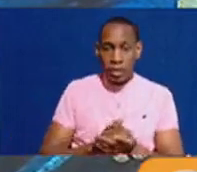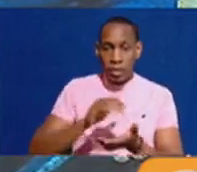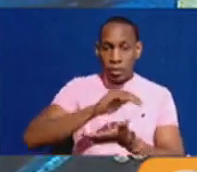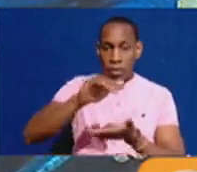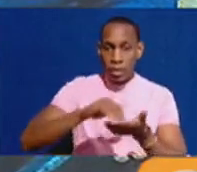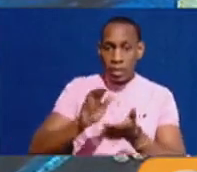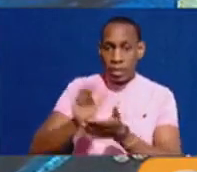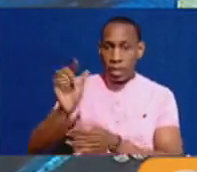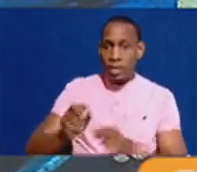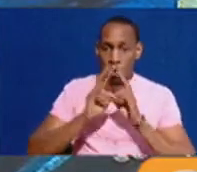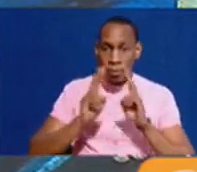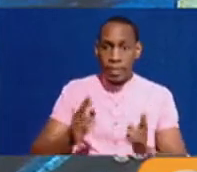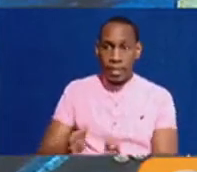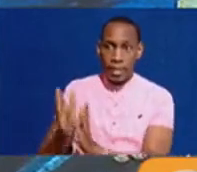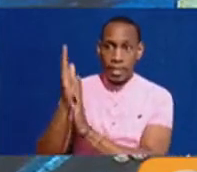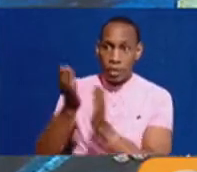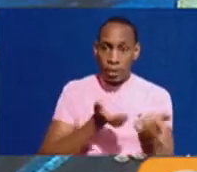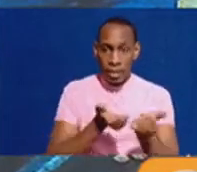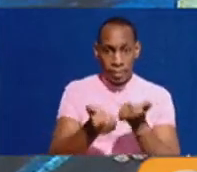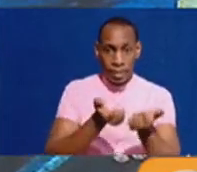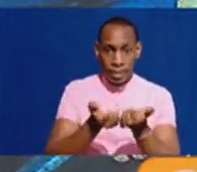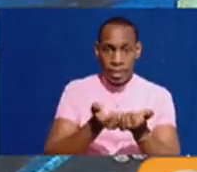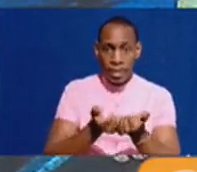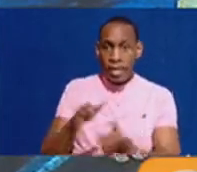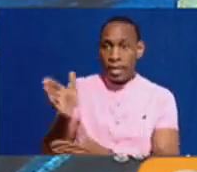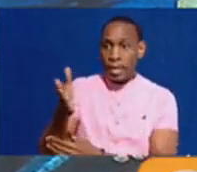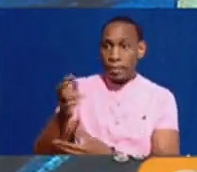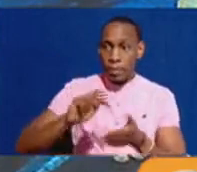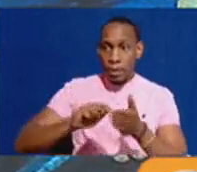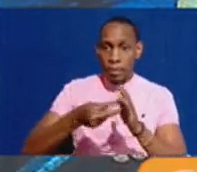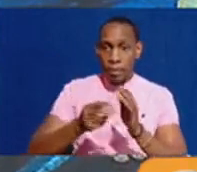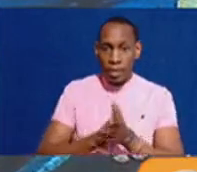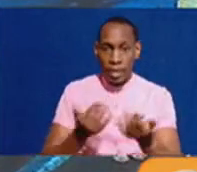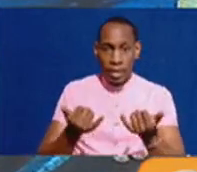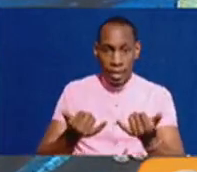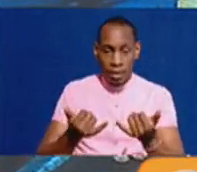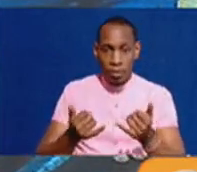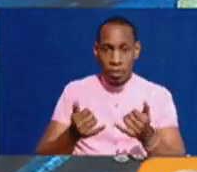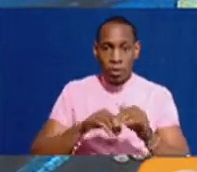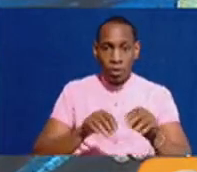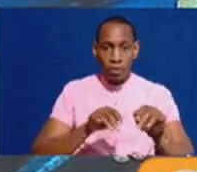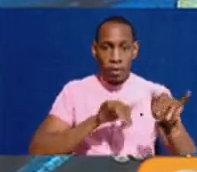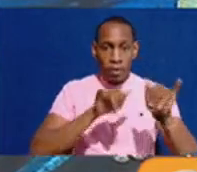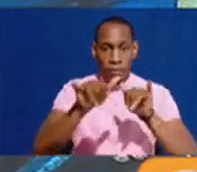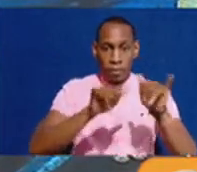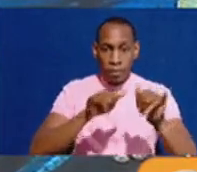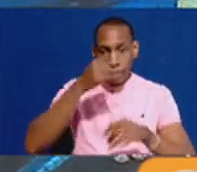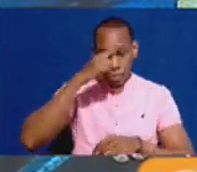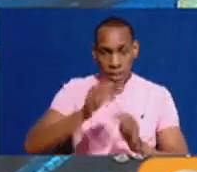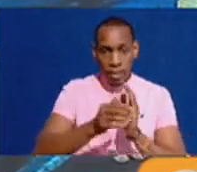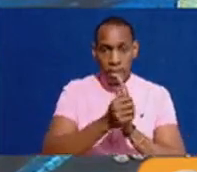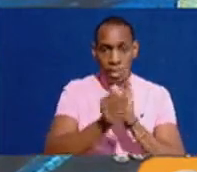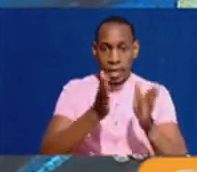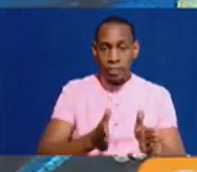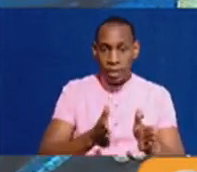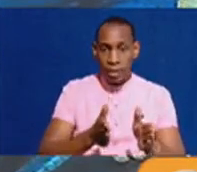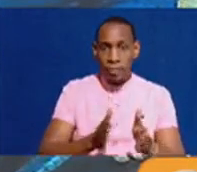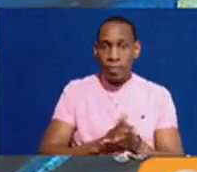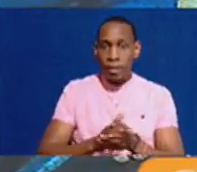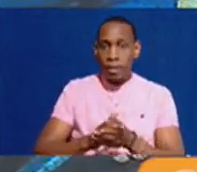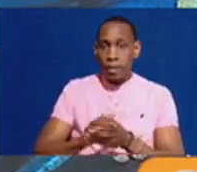of regional peace, security, trade, and diplomatic projects. According to foreign policy analyst Professor Macharia Munene,